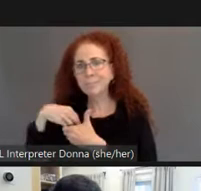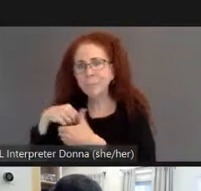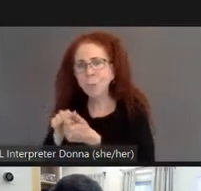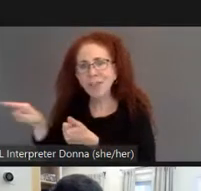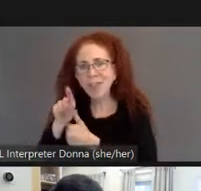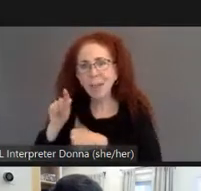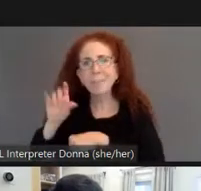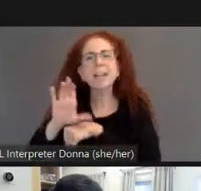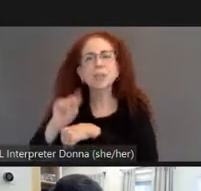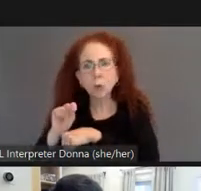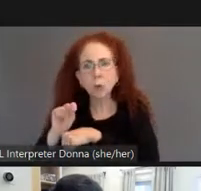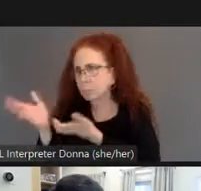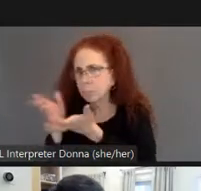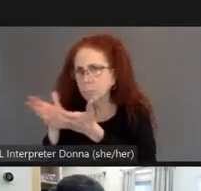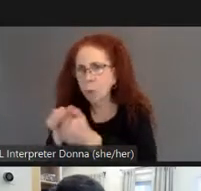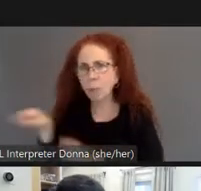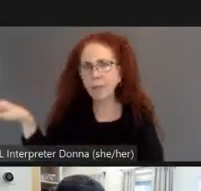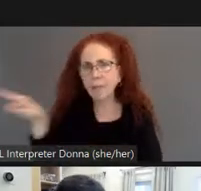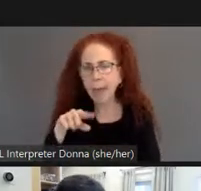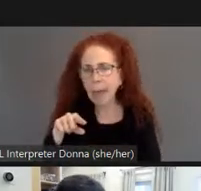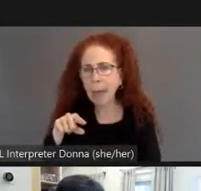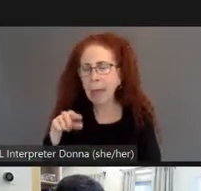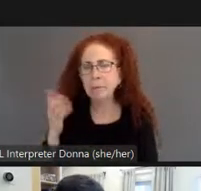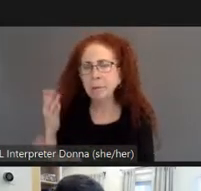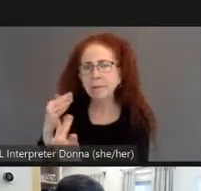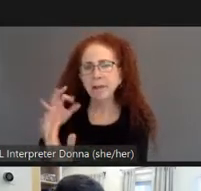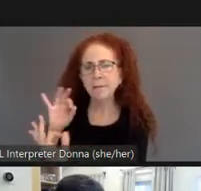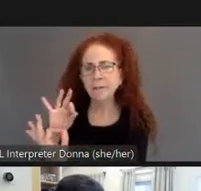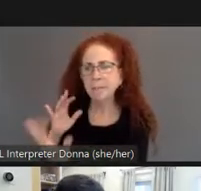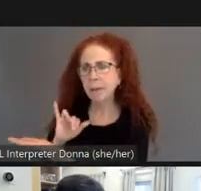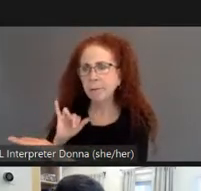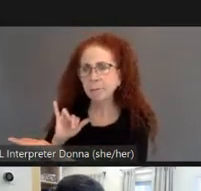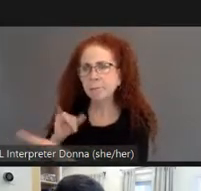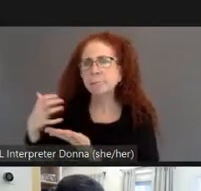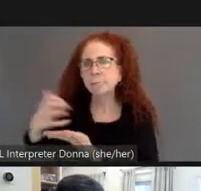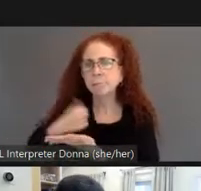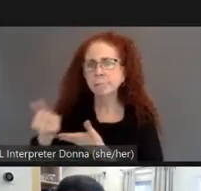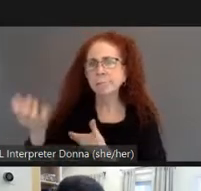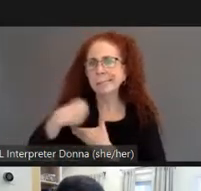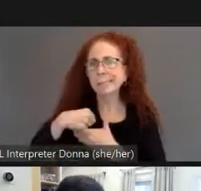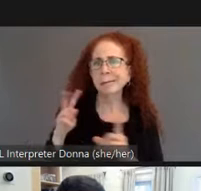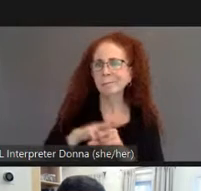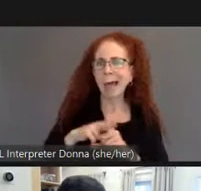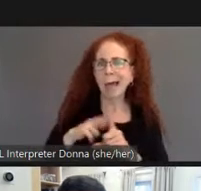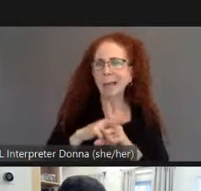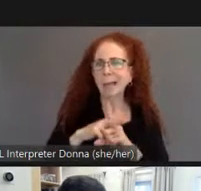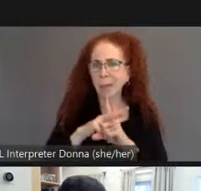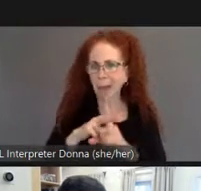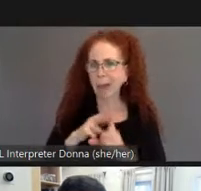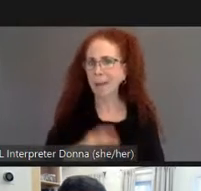consultants, and provide feedback for us to really